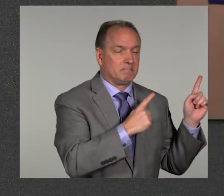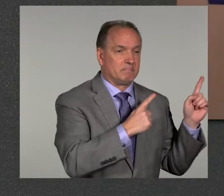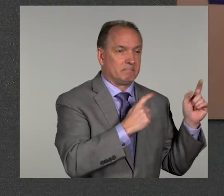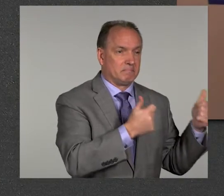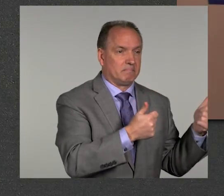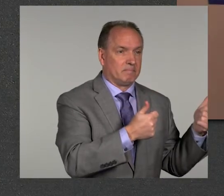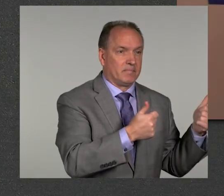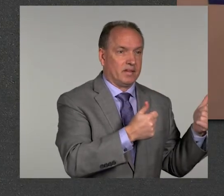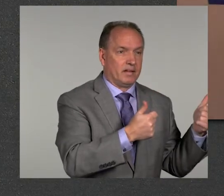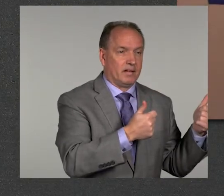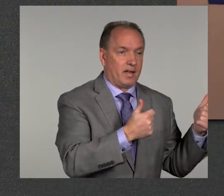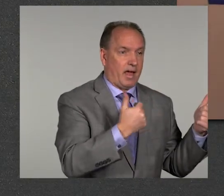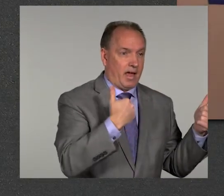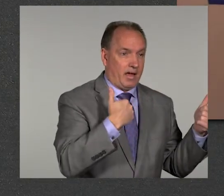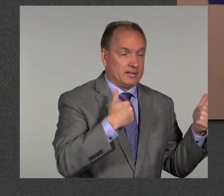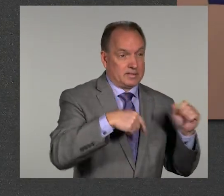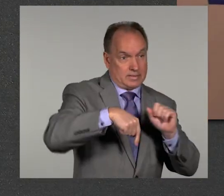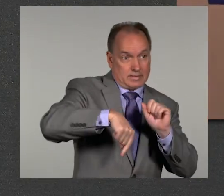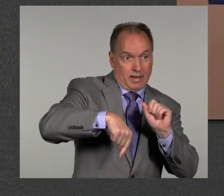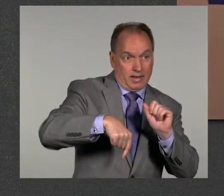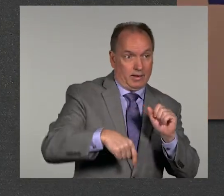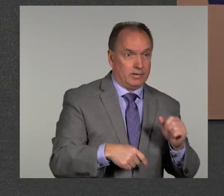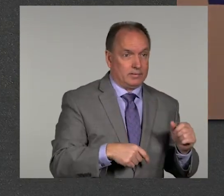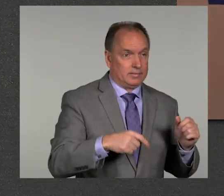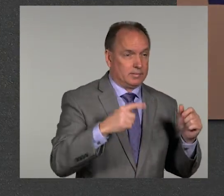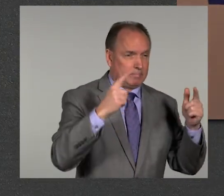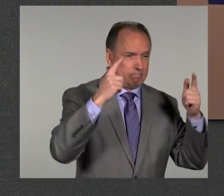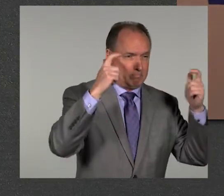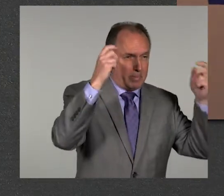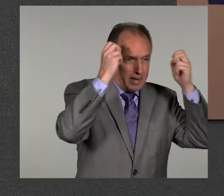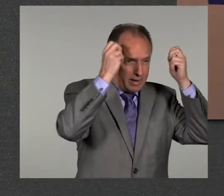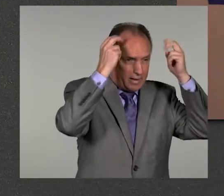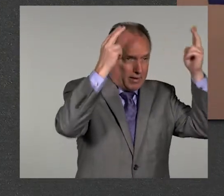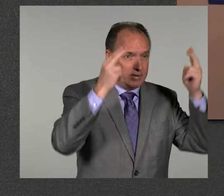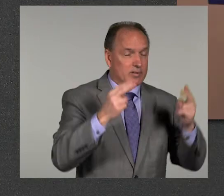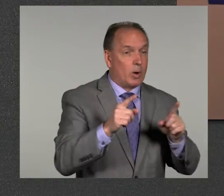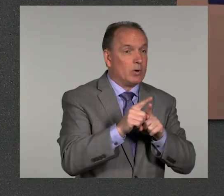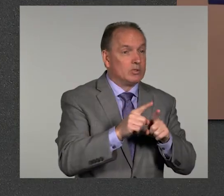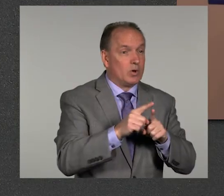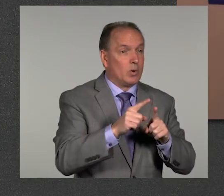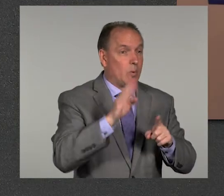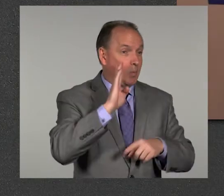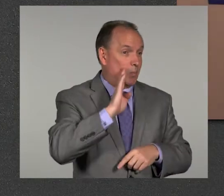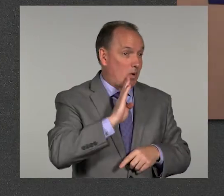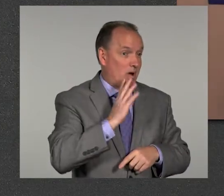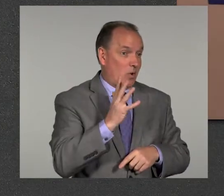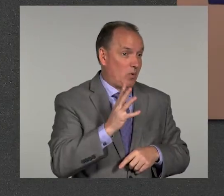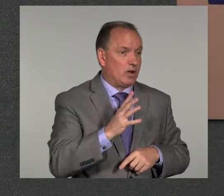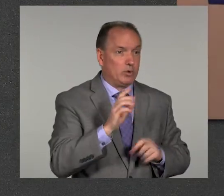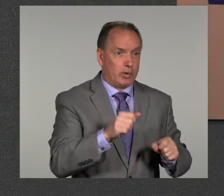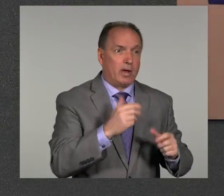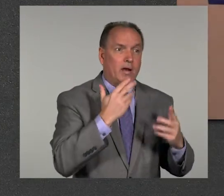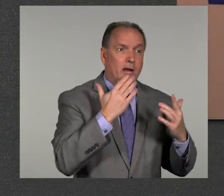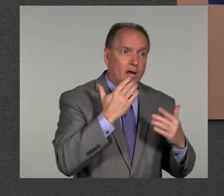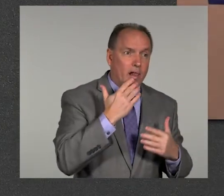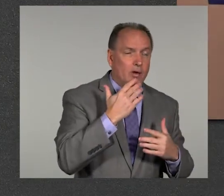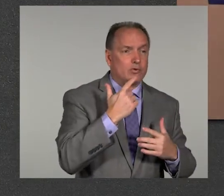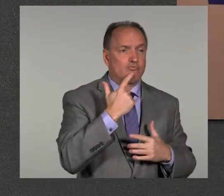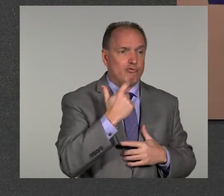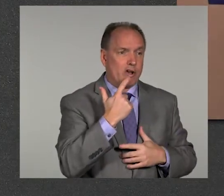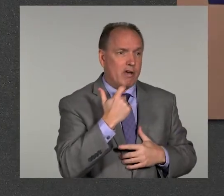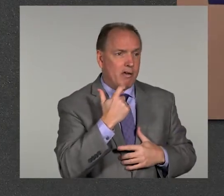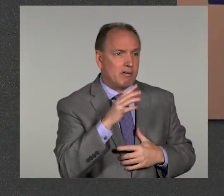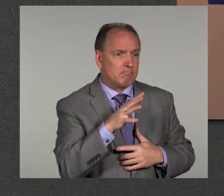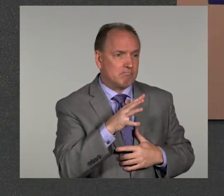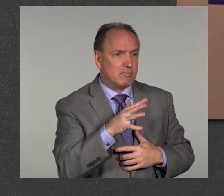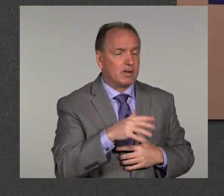like this. So he's got a cotton tail, he's got big ears, and he's already brown. If you want, you can color him